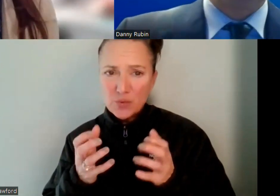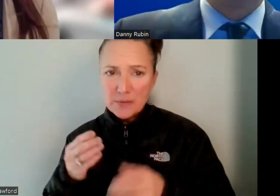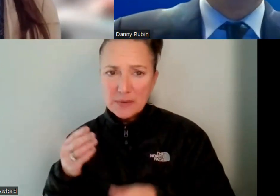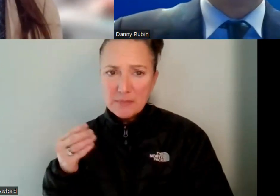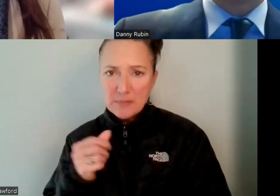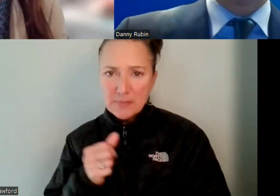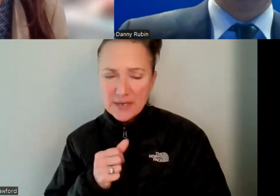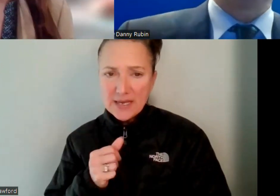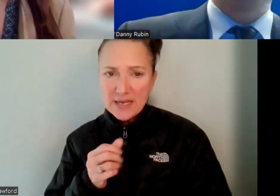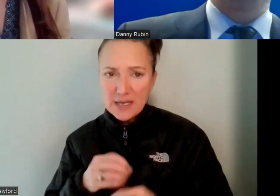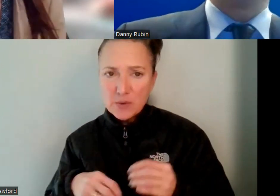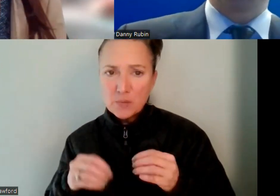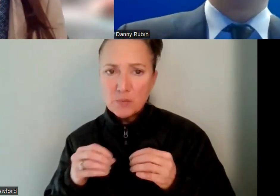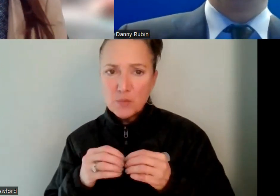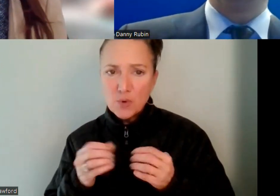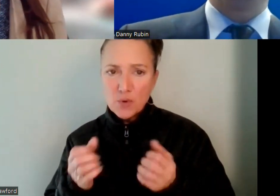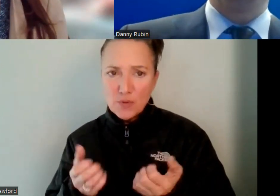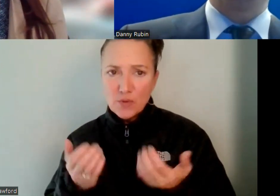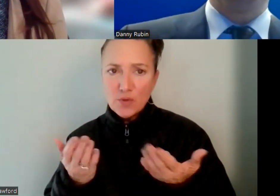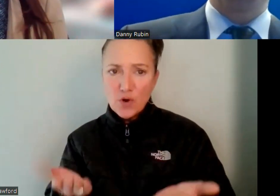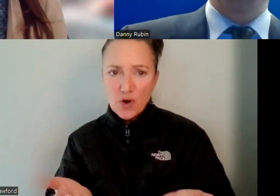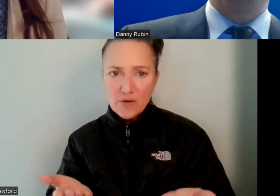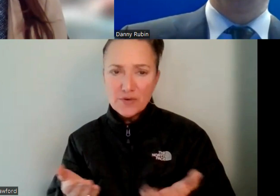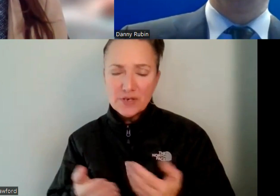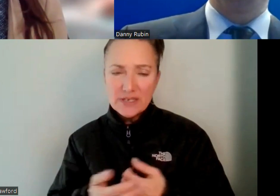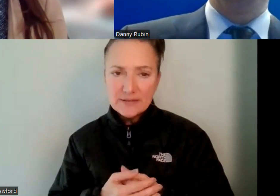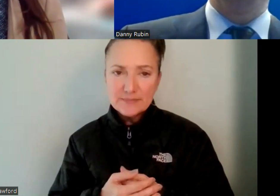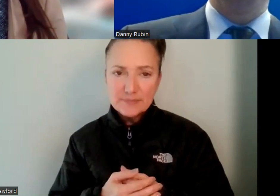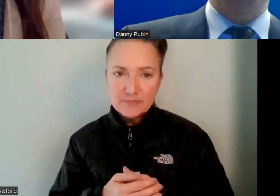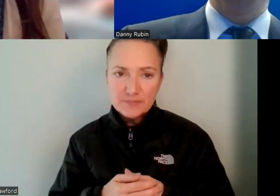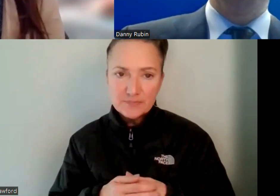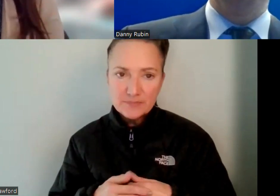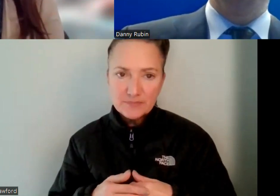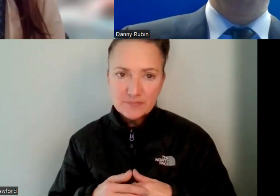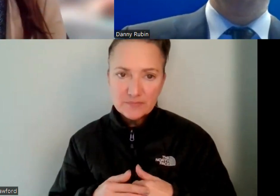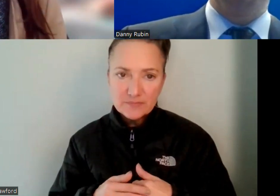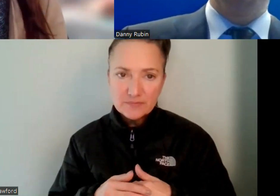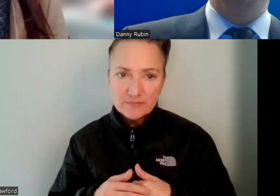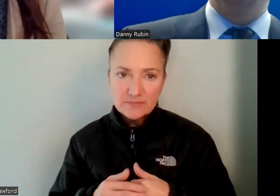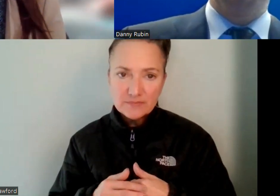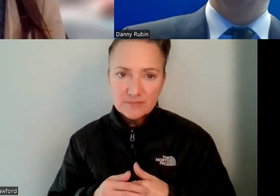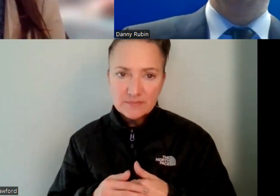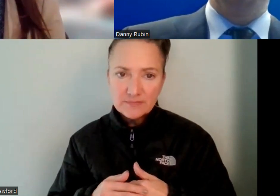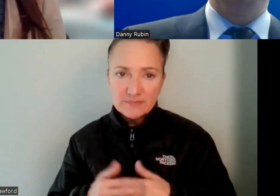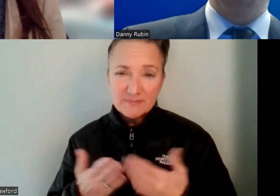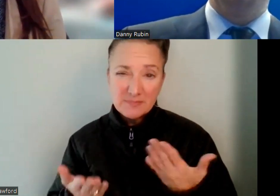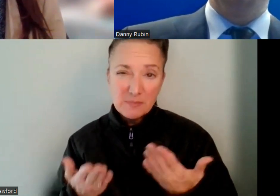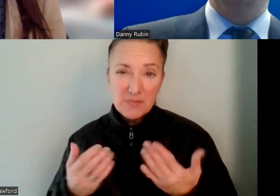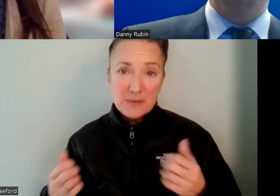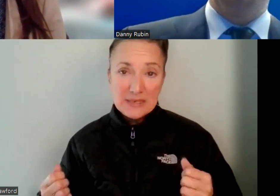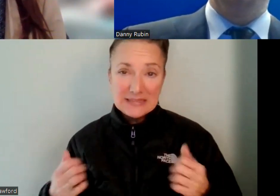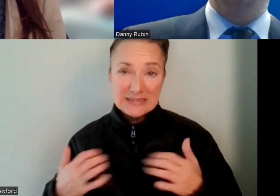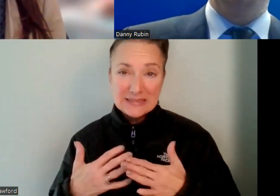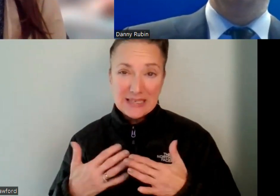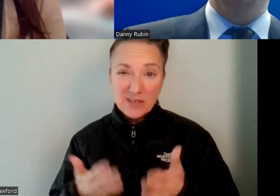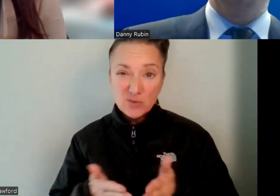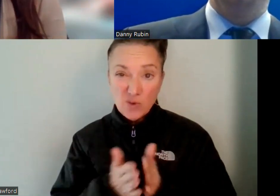want to be paid more than they're offering. So it's never I know it's scary to ask, but like